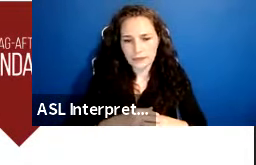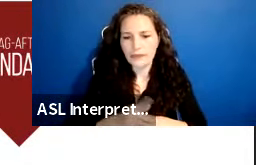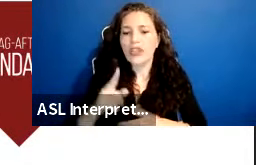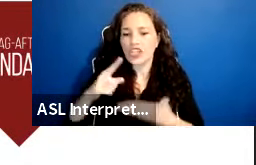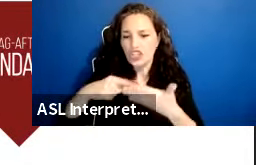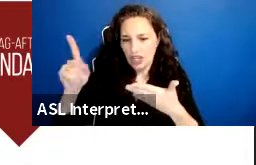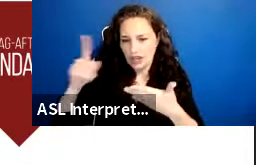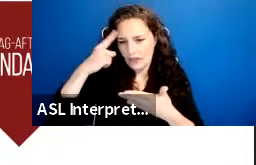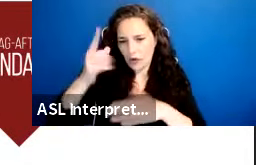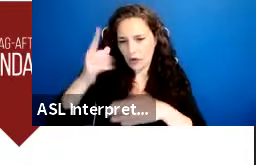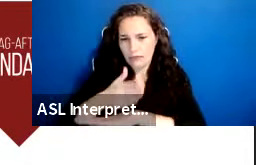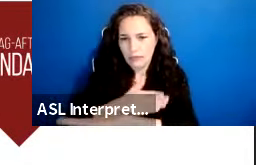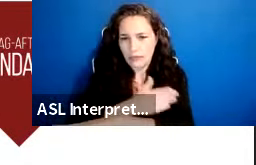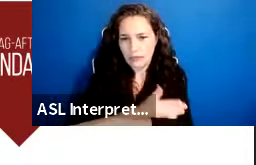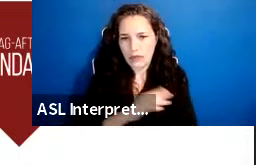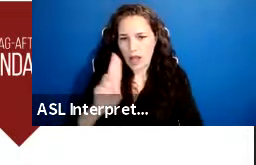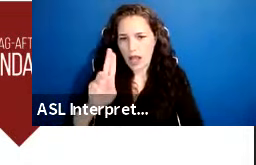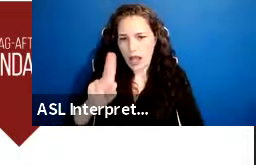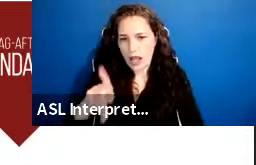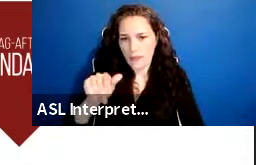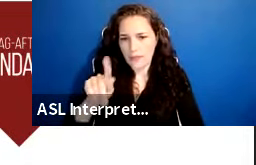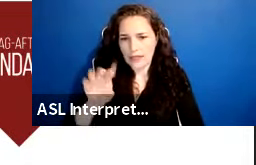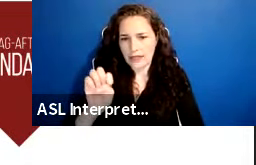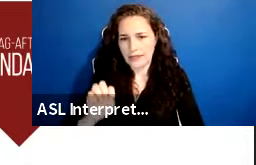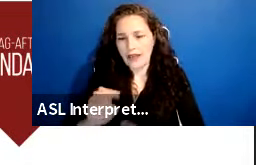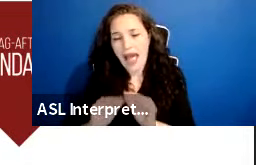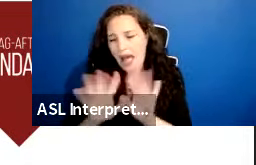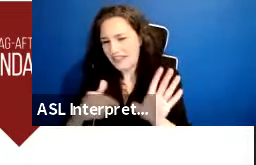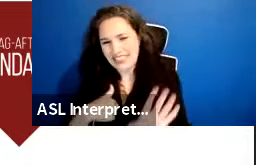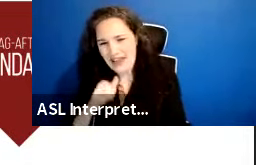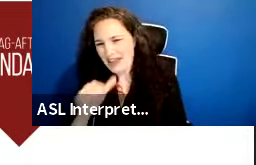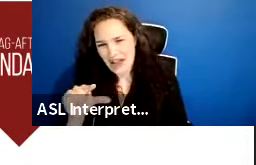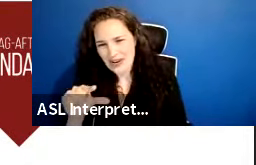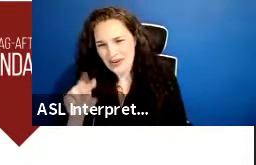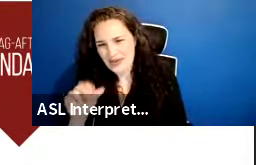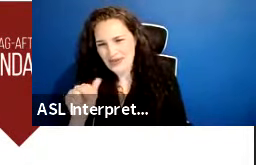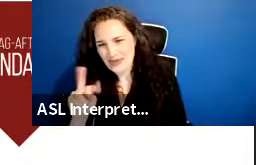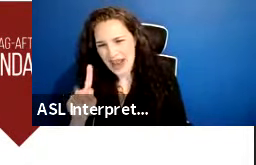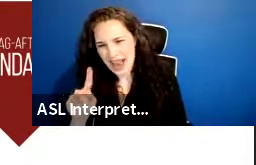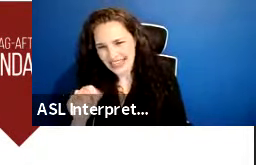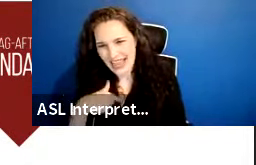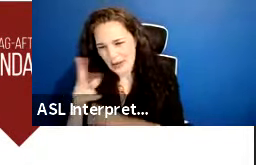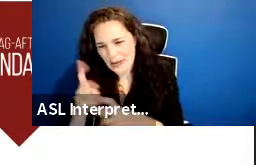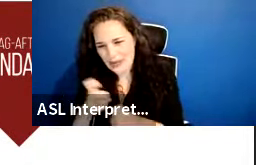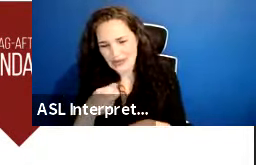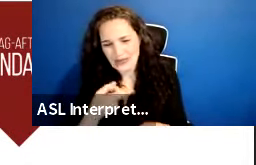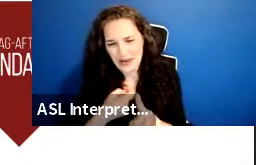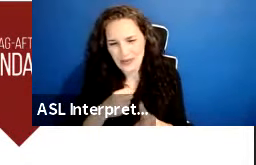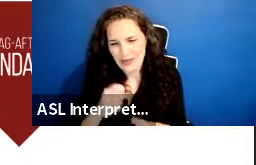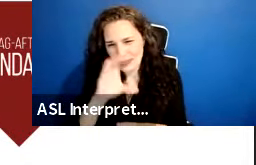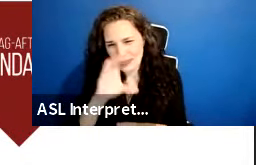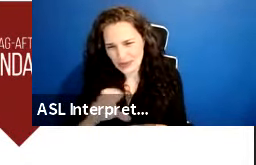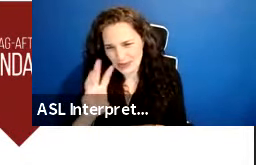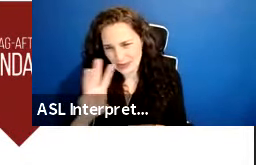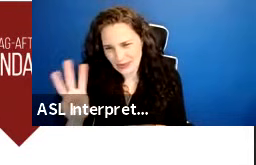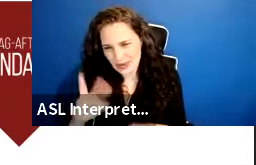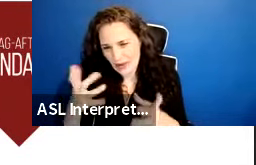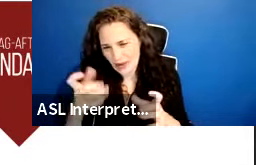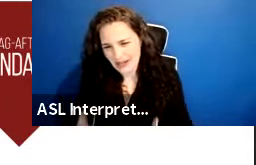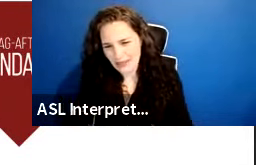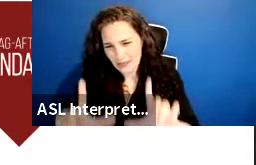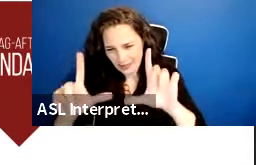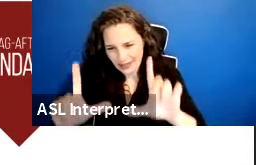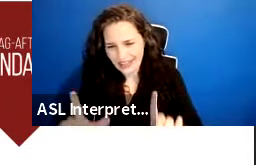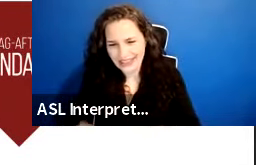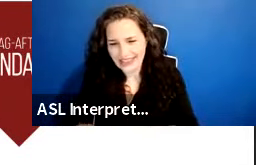So I'm actually not Grant McLaren. Obviously, this is taken from the Zoom website, but I wanted to quickly show you what that looks like so you'll see it and know what it's doing, which is